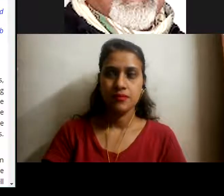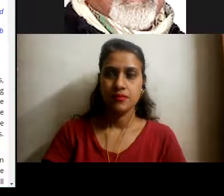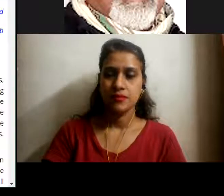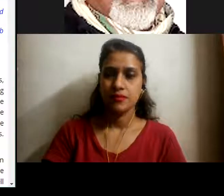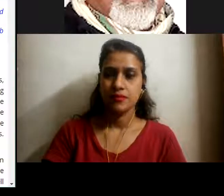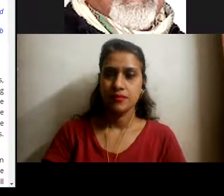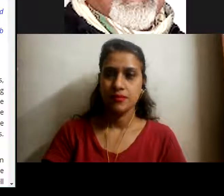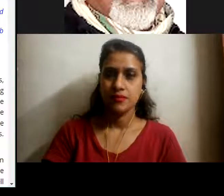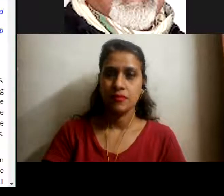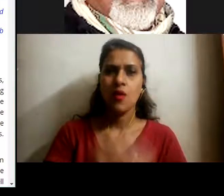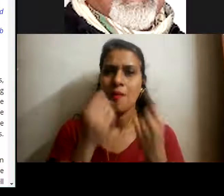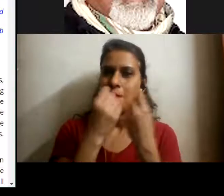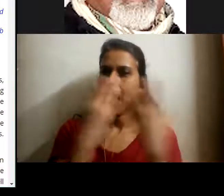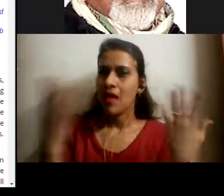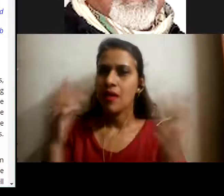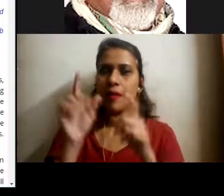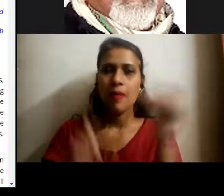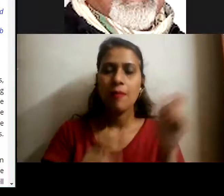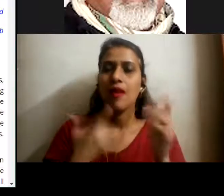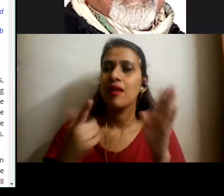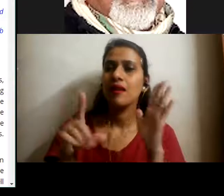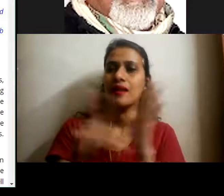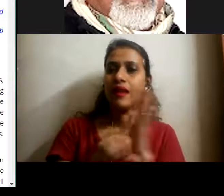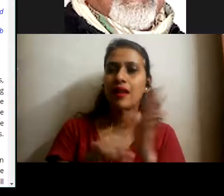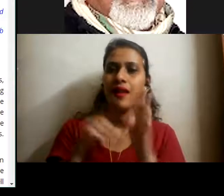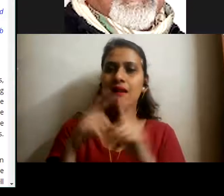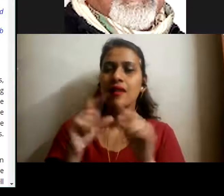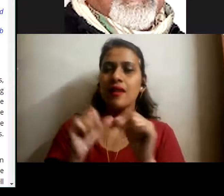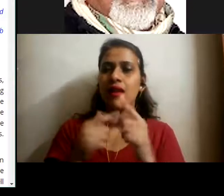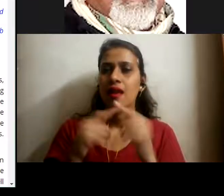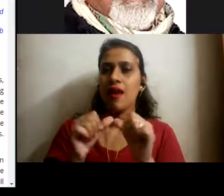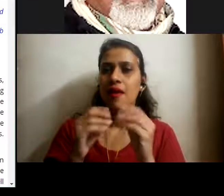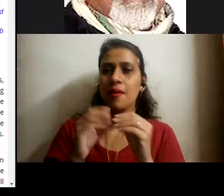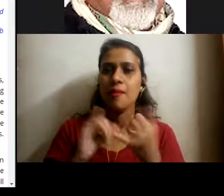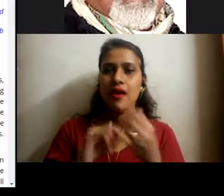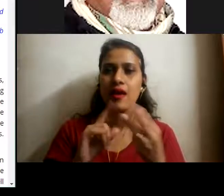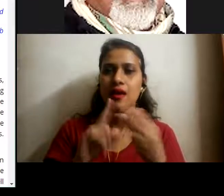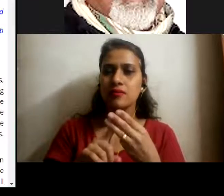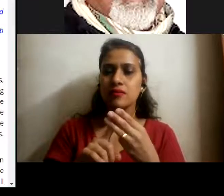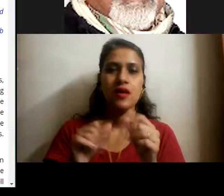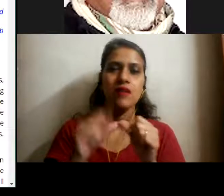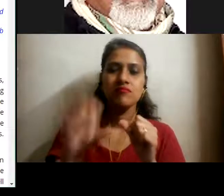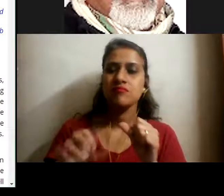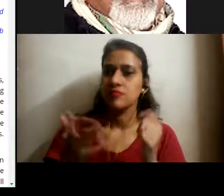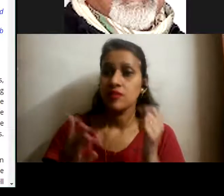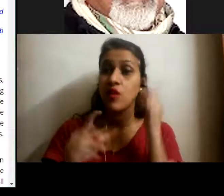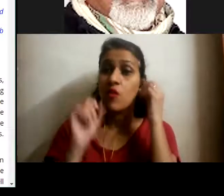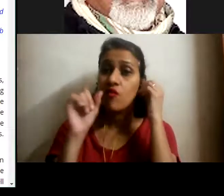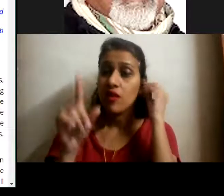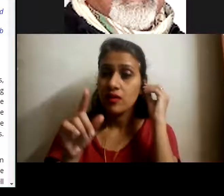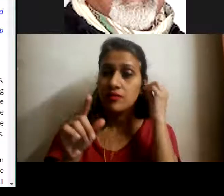most of them don't have access to legal databases. And what they do, they just Google it. And the very first website that